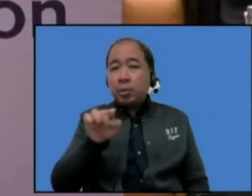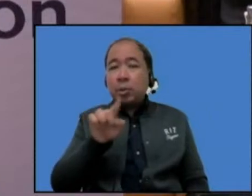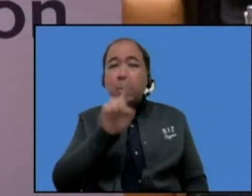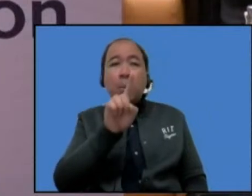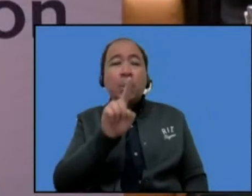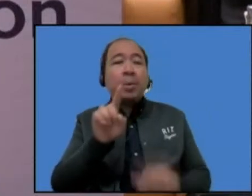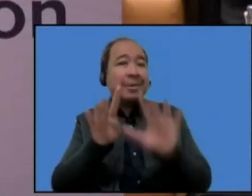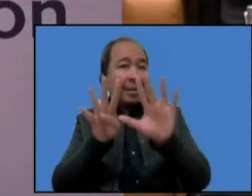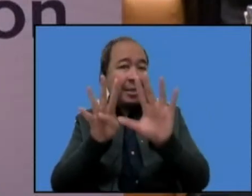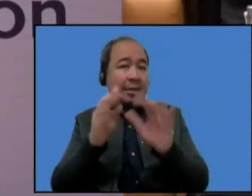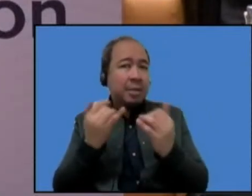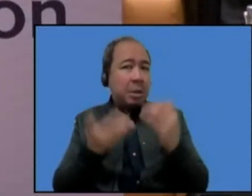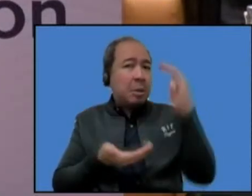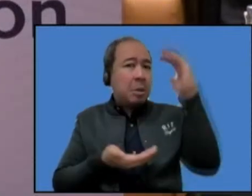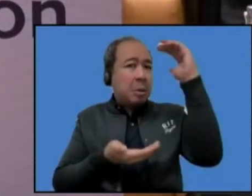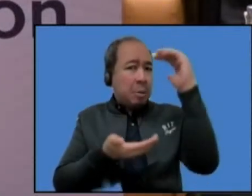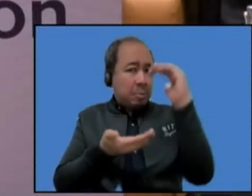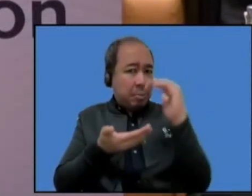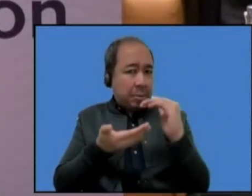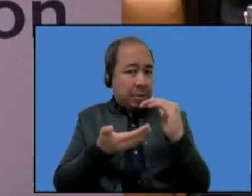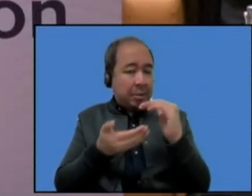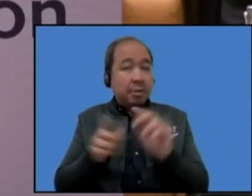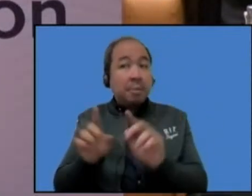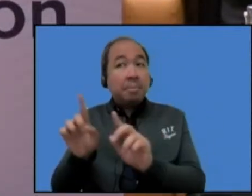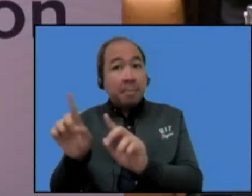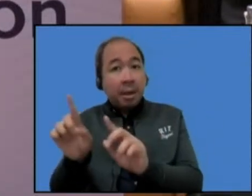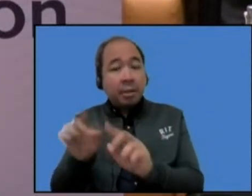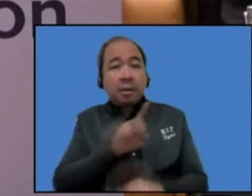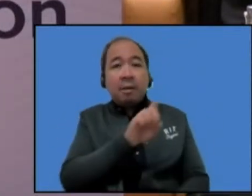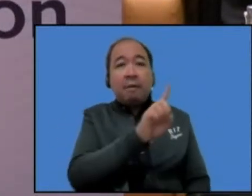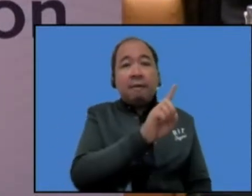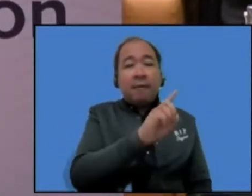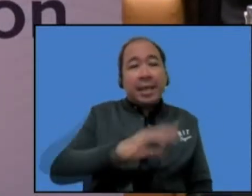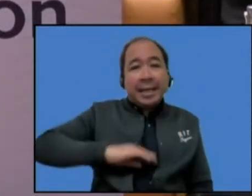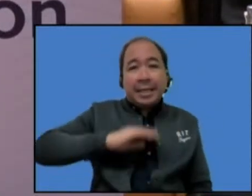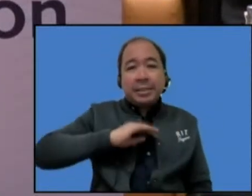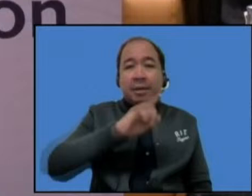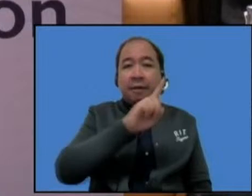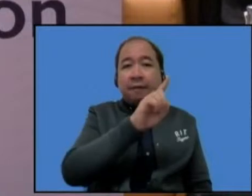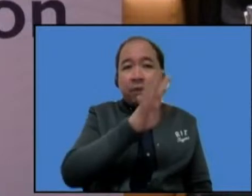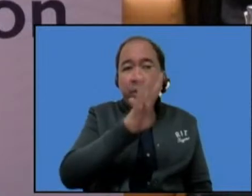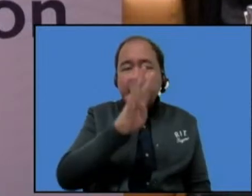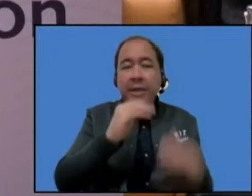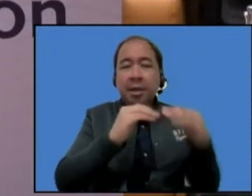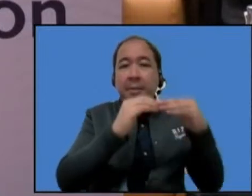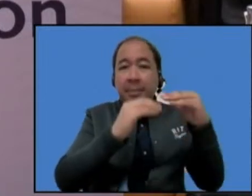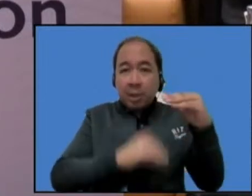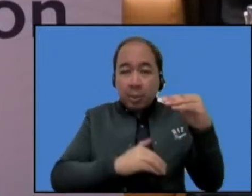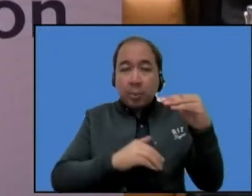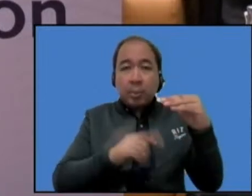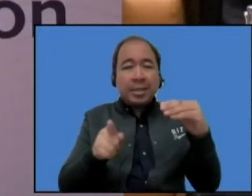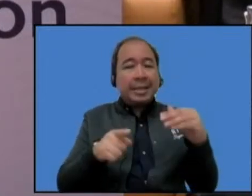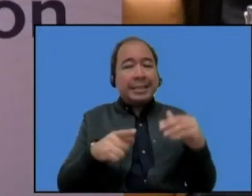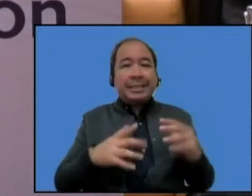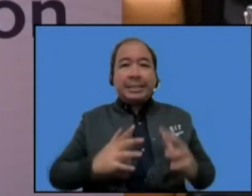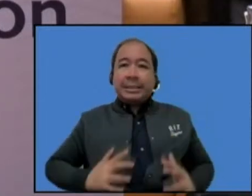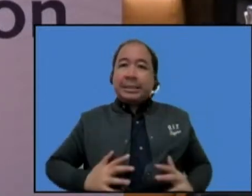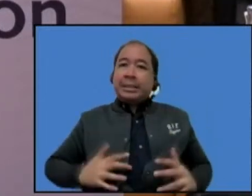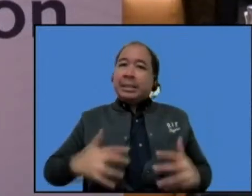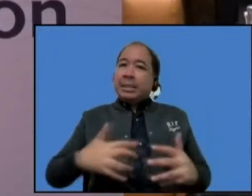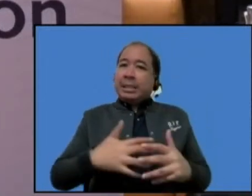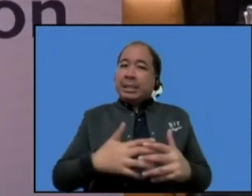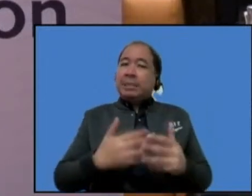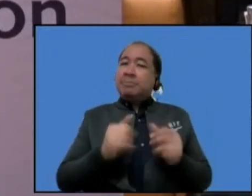but 14 and below girls getting pregnant has an increasing